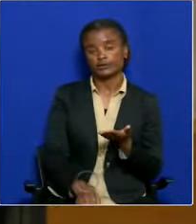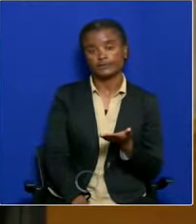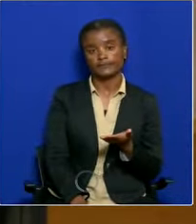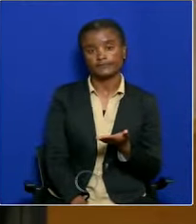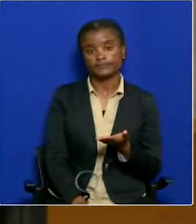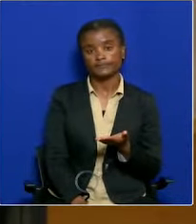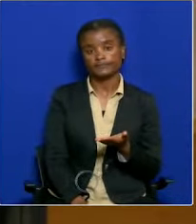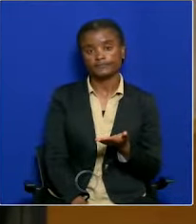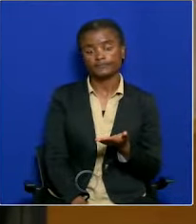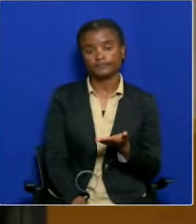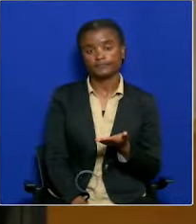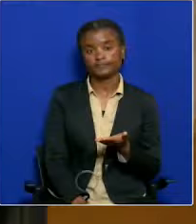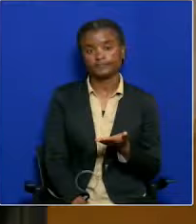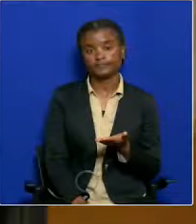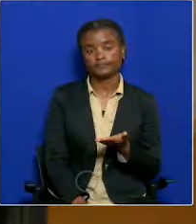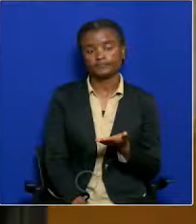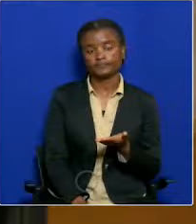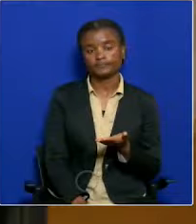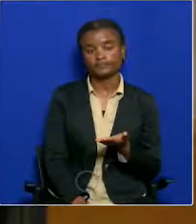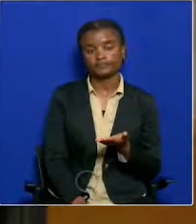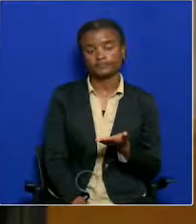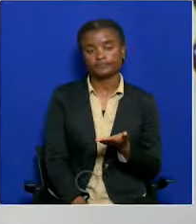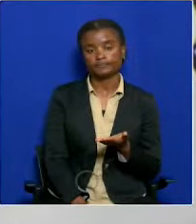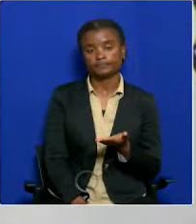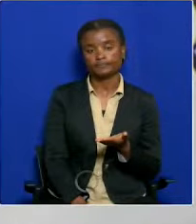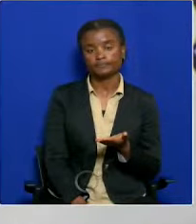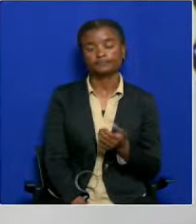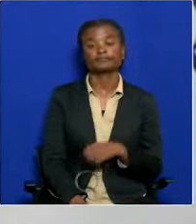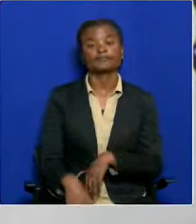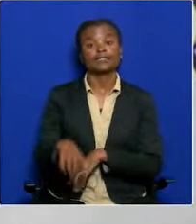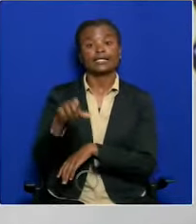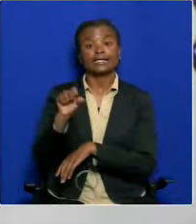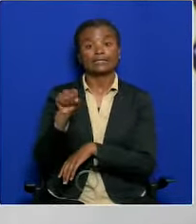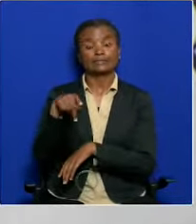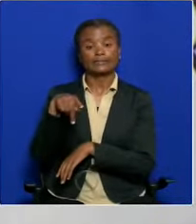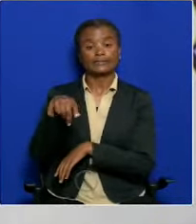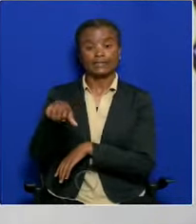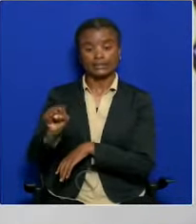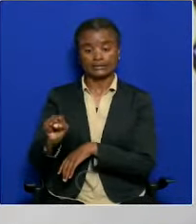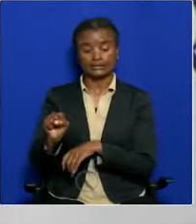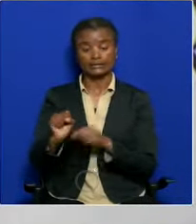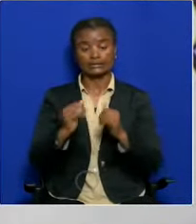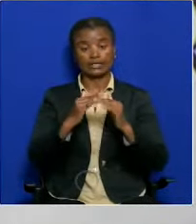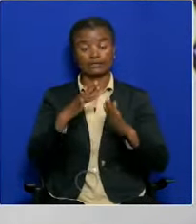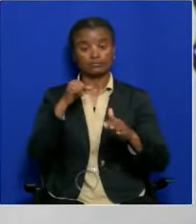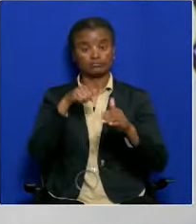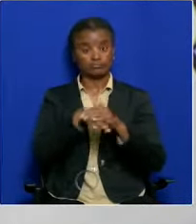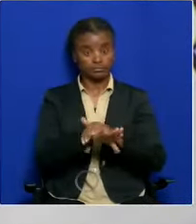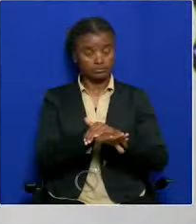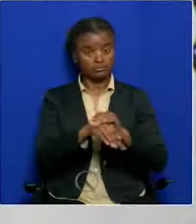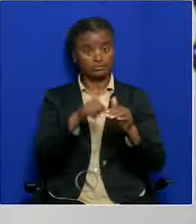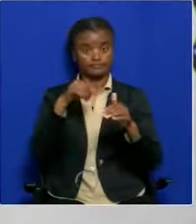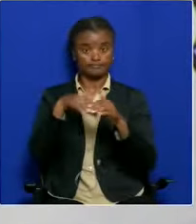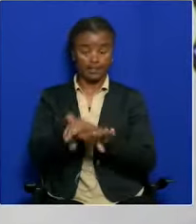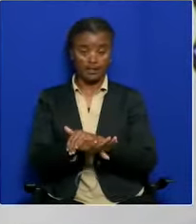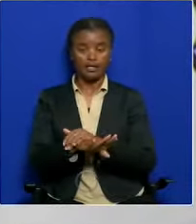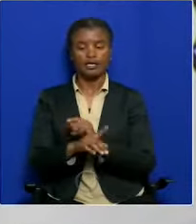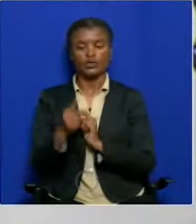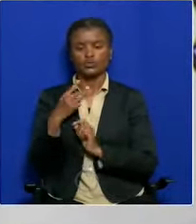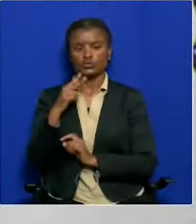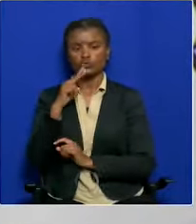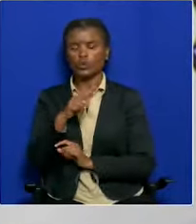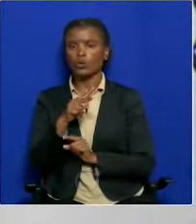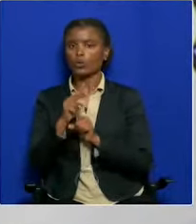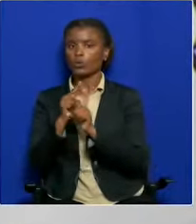once there were these raids, you saw that the police were catching on to